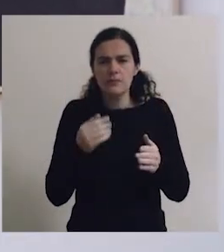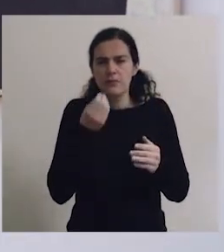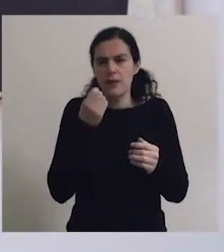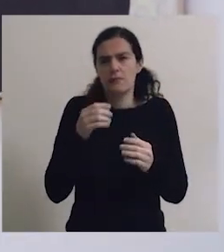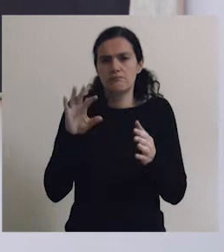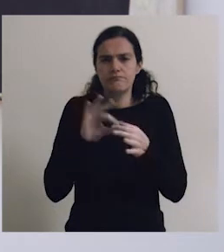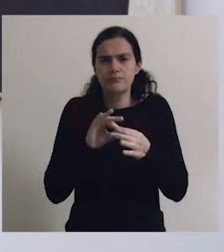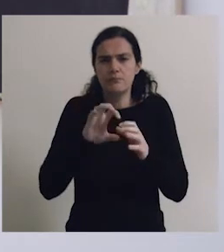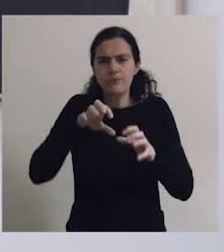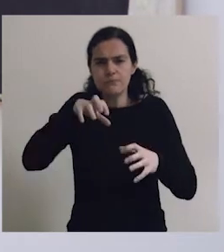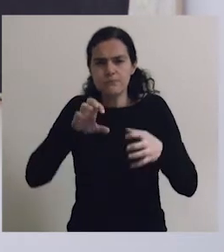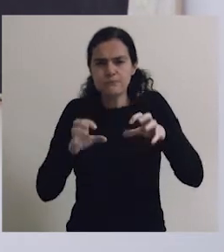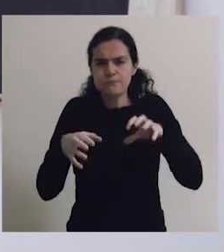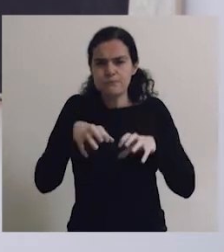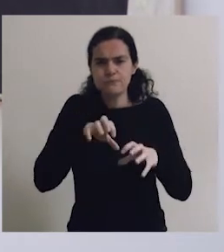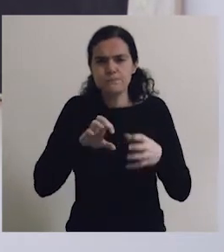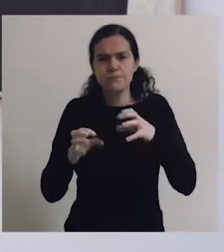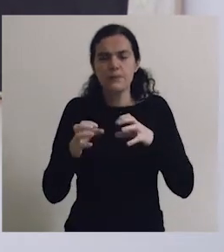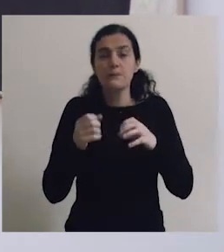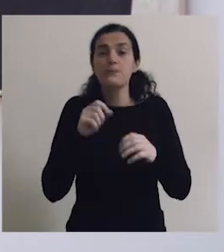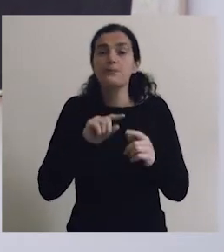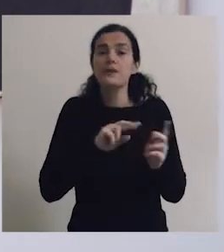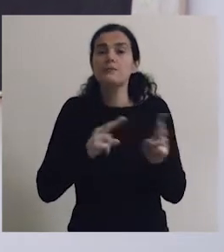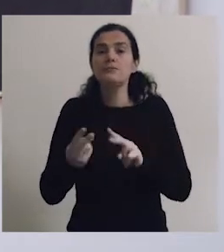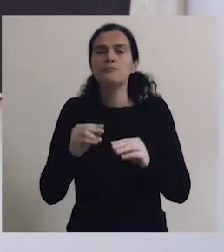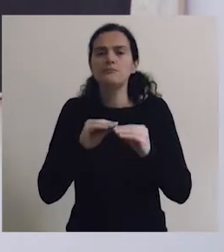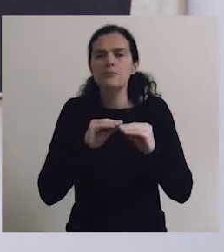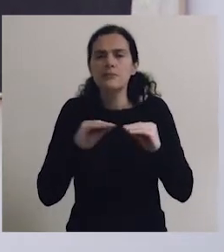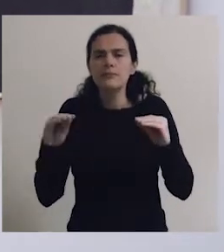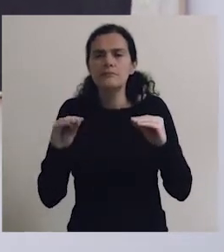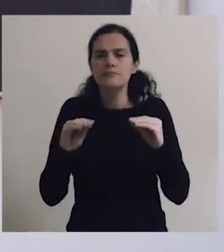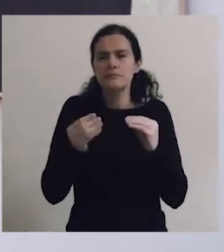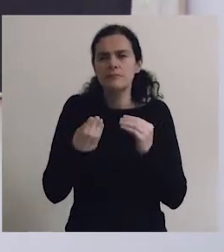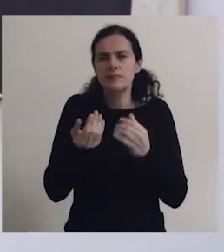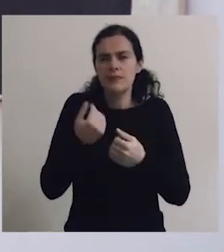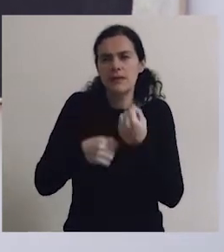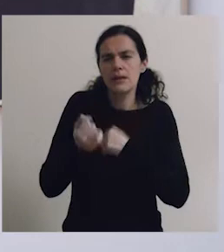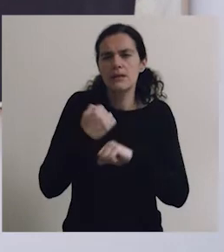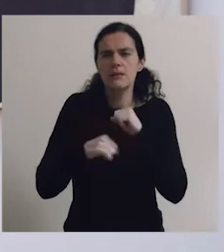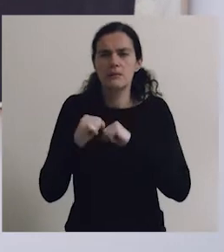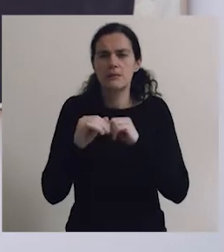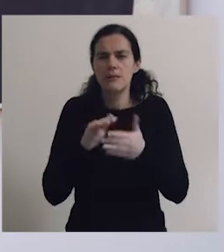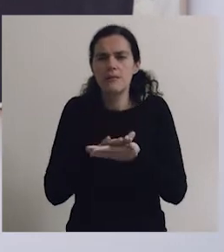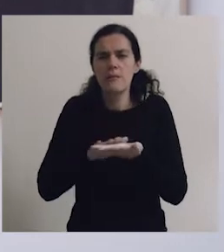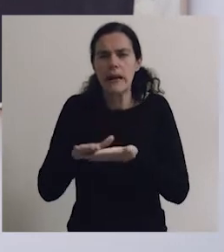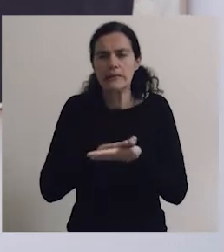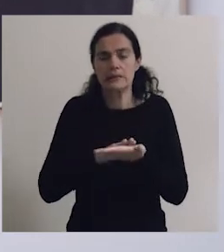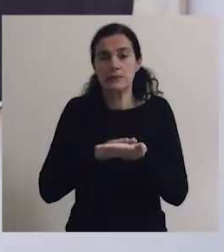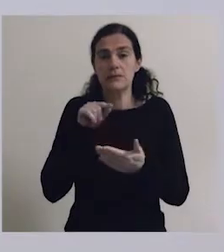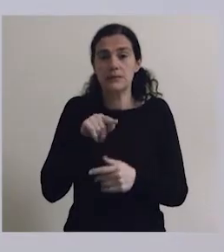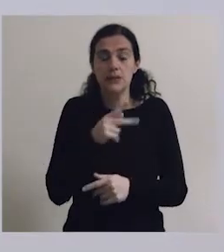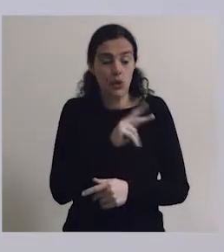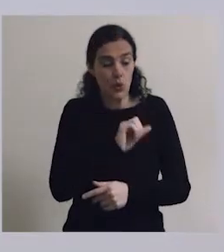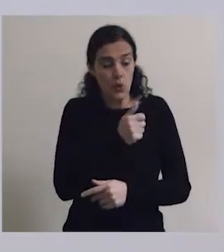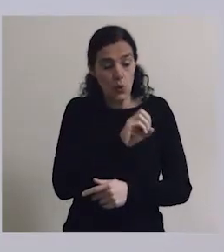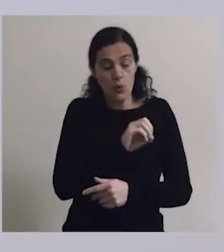from a volume, it becomes a flat, dynamic surface.